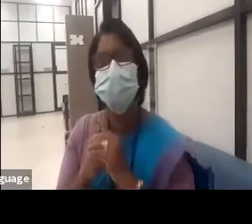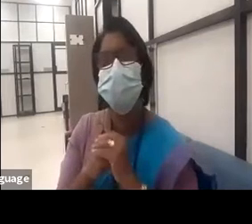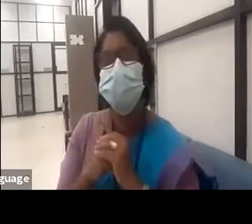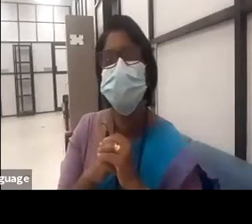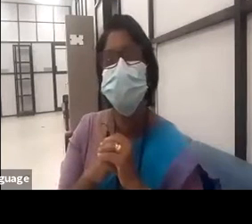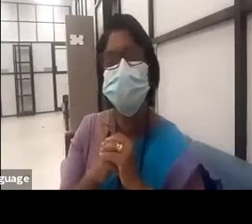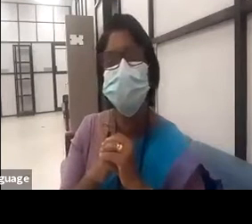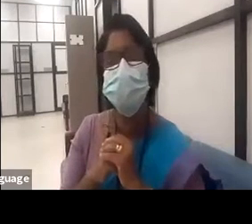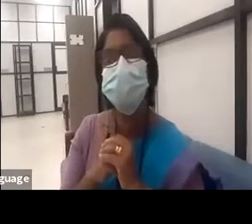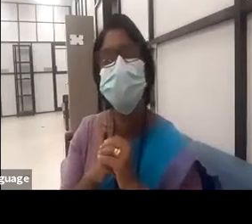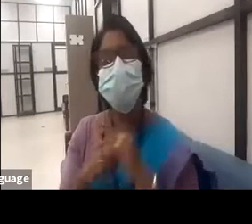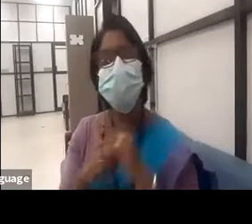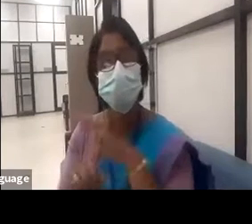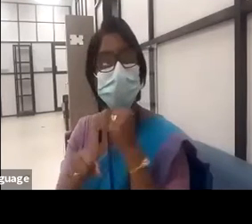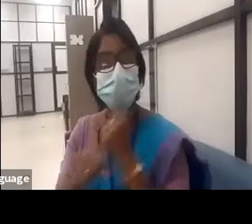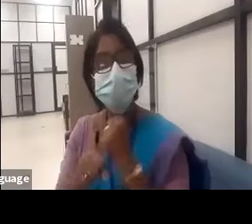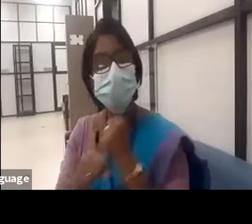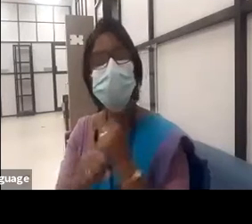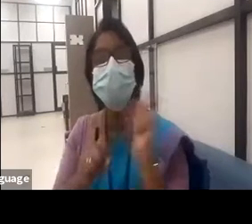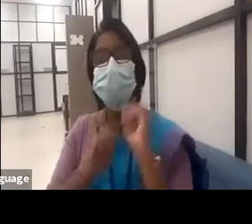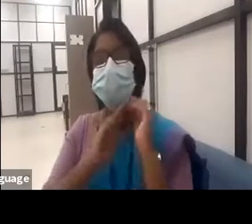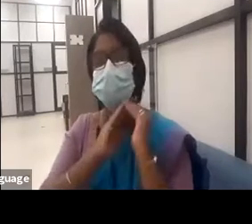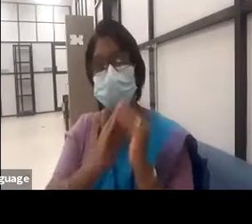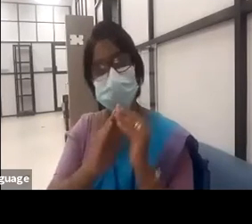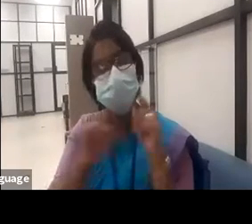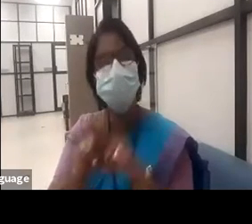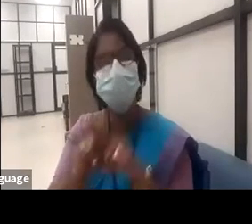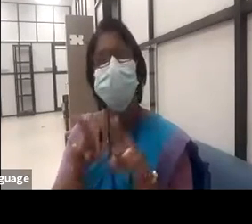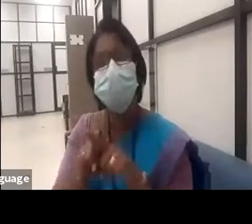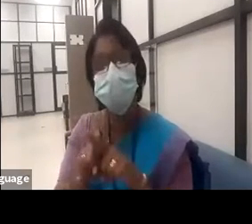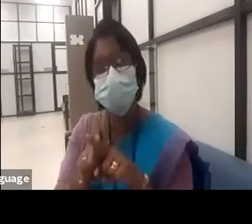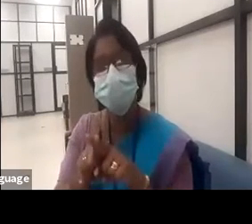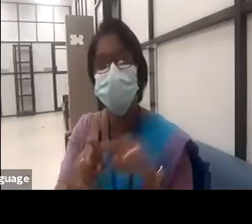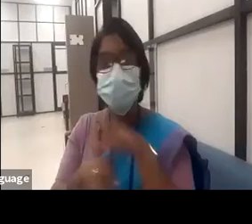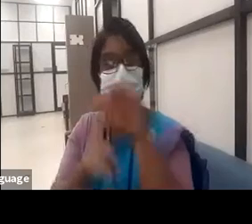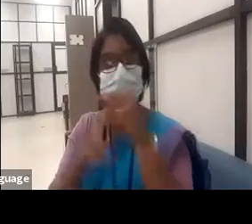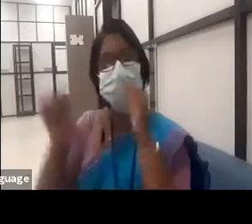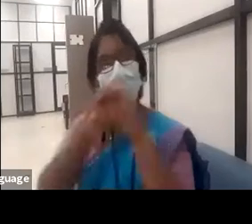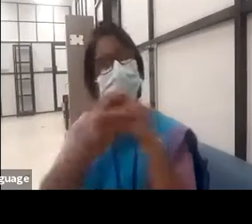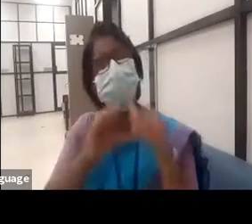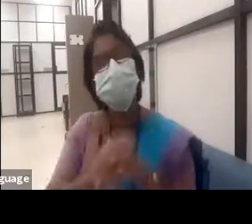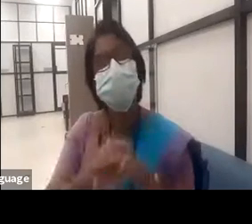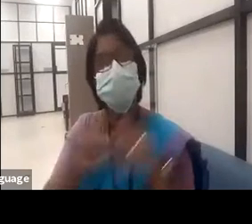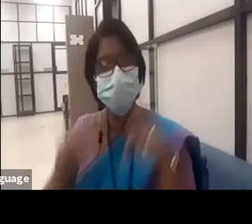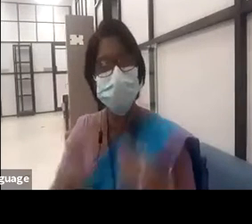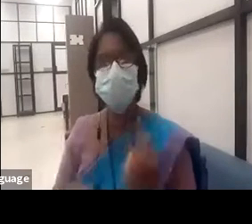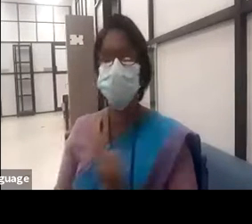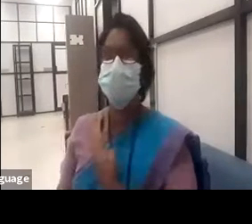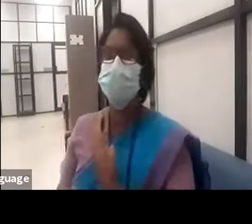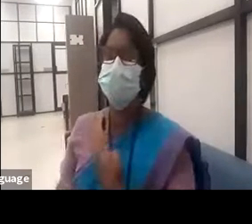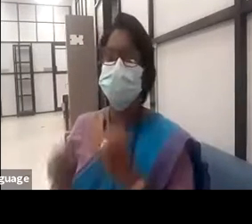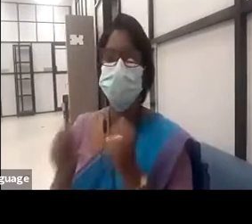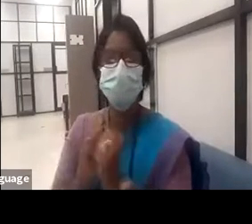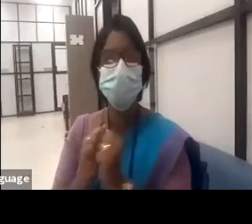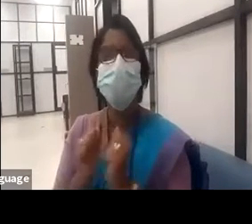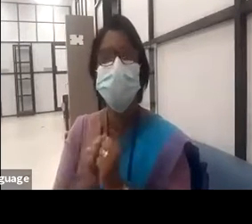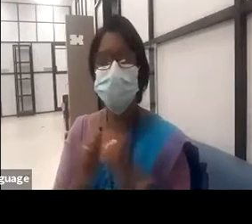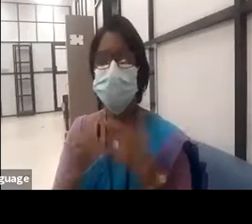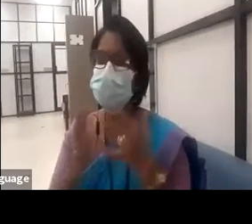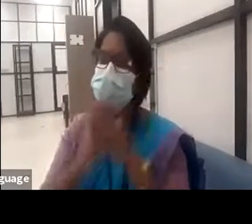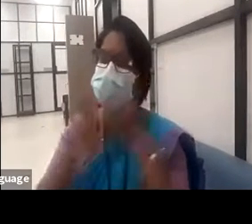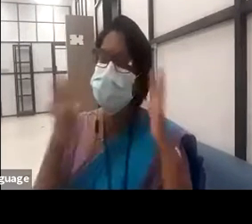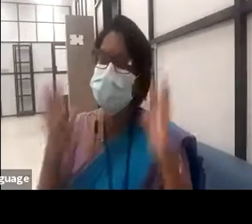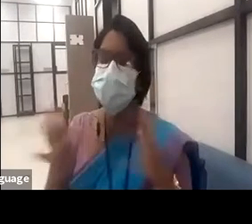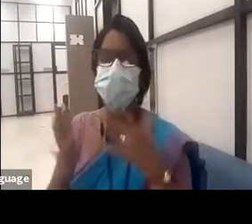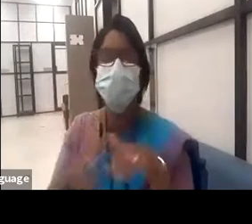or in public or in society, we are in silos. We are great social networkers, but beyond that, we don't network very